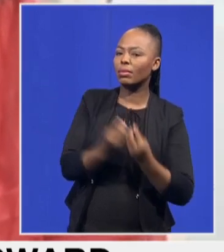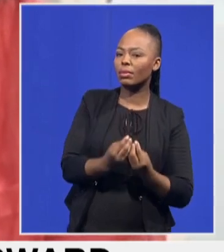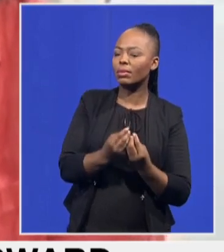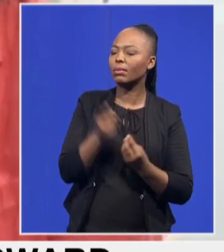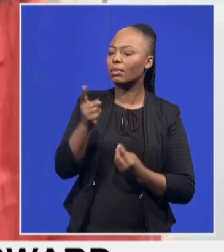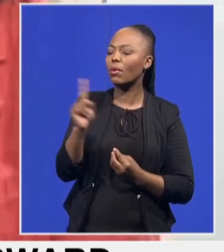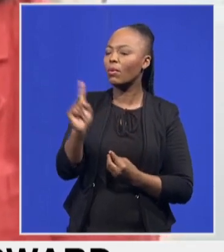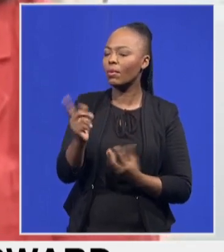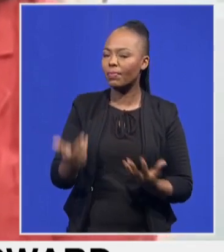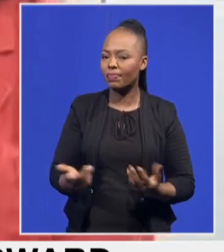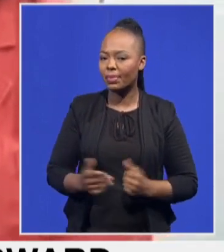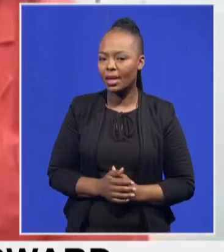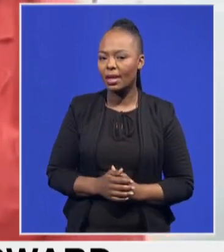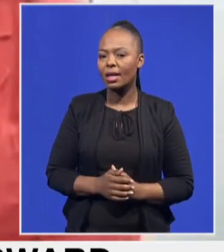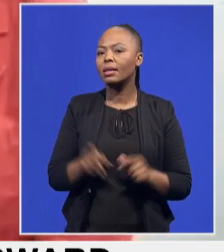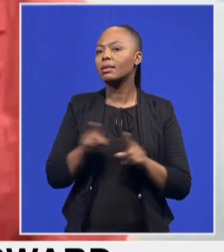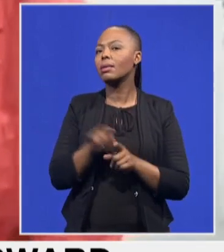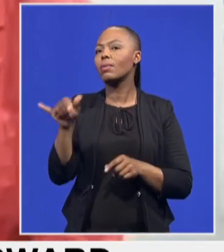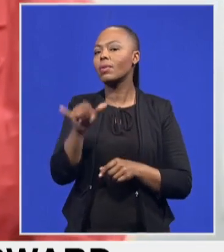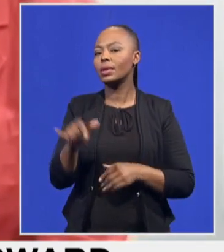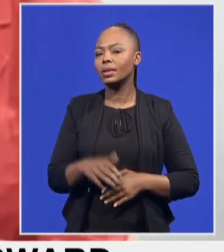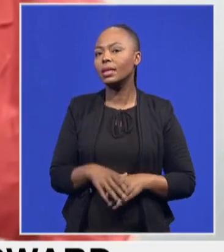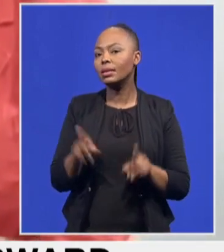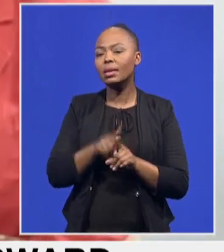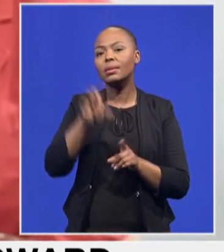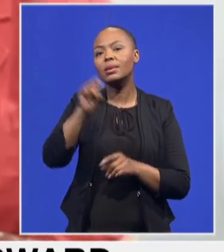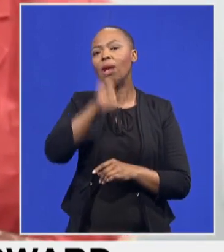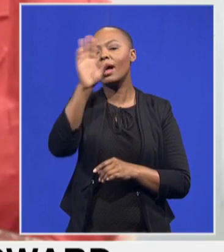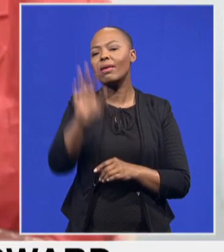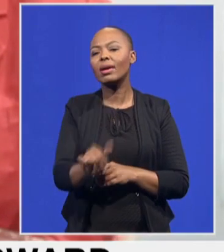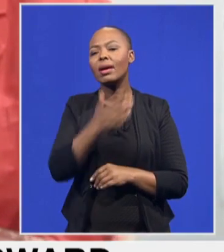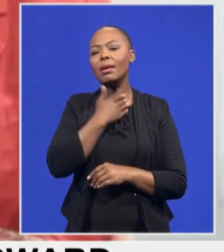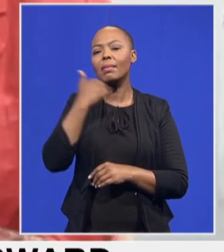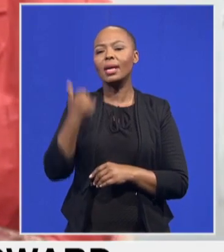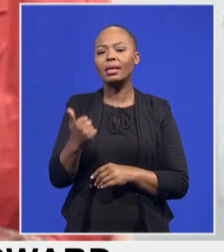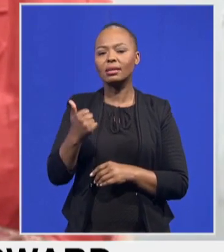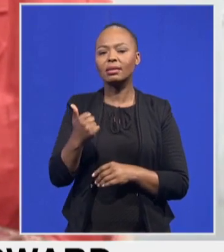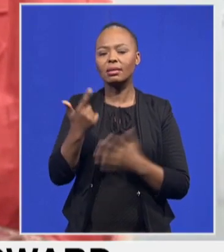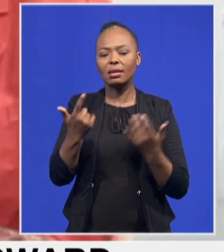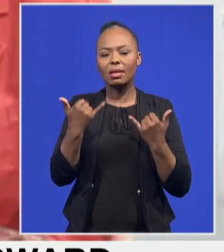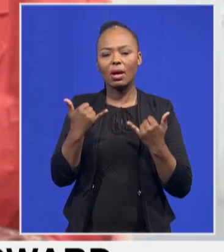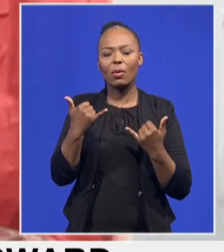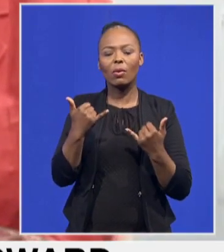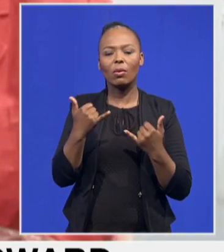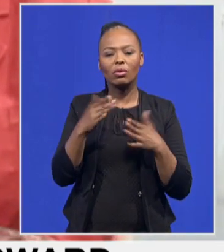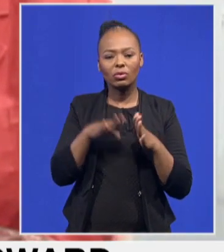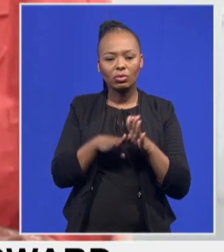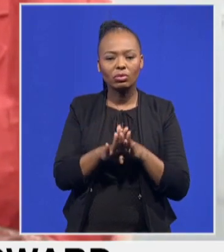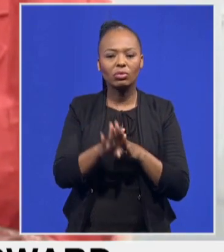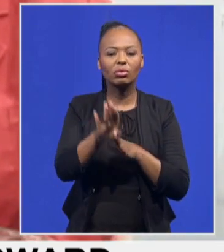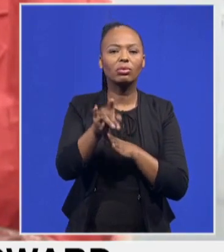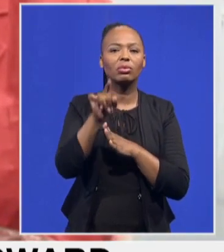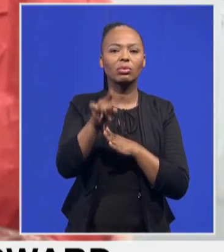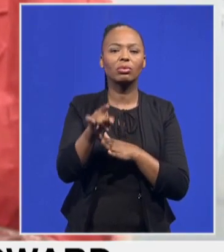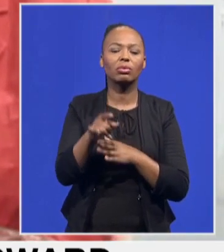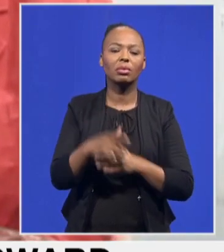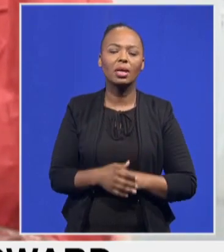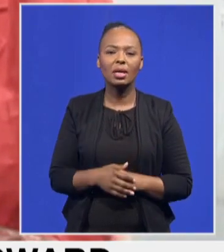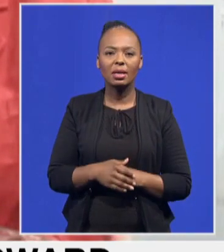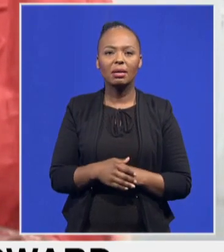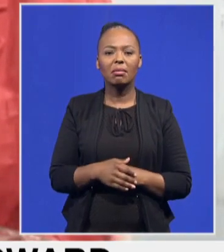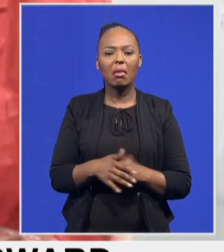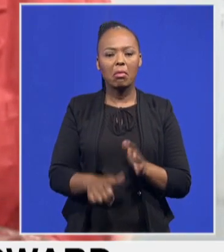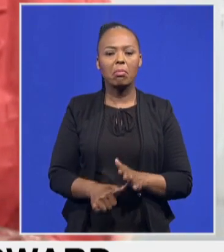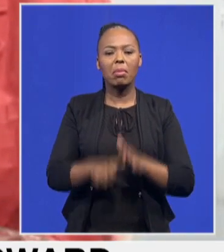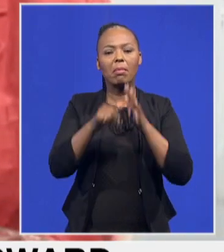can Africa as well as South Africa put their best foot forward in terms of, sealing in these lucrative deals